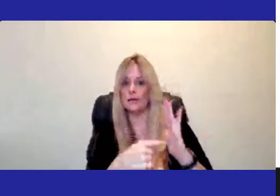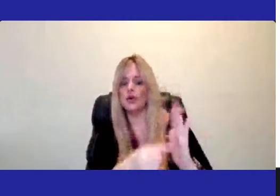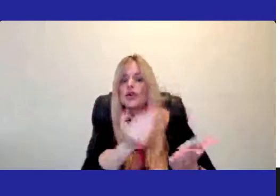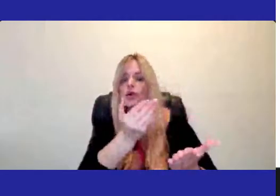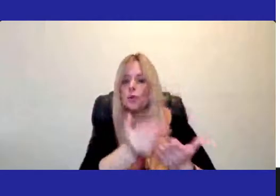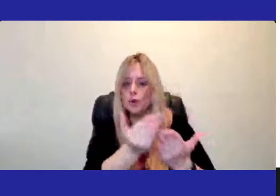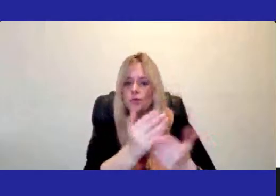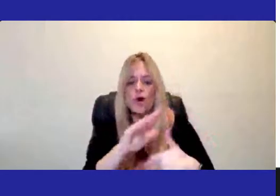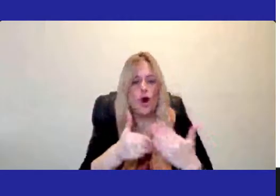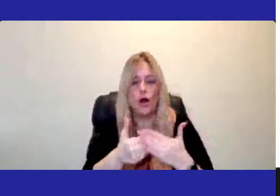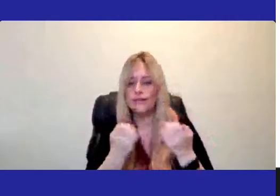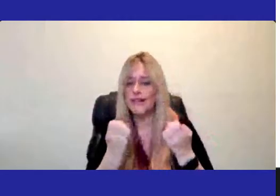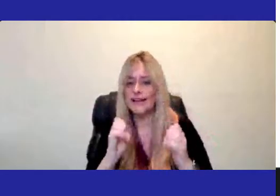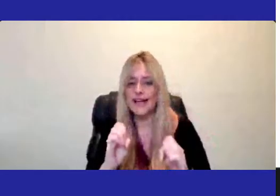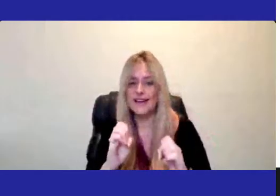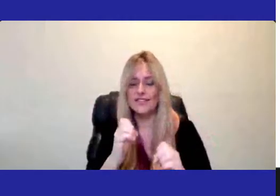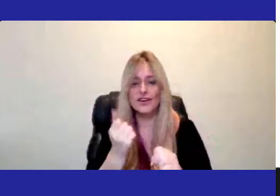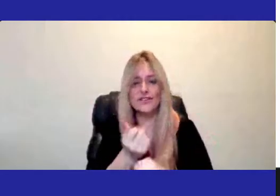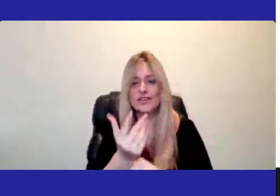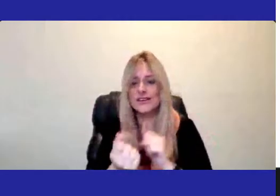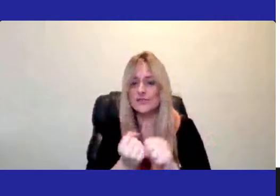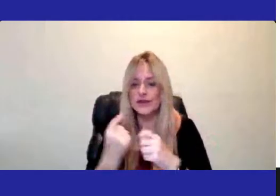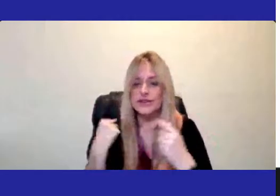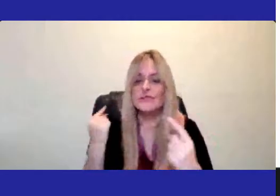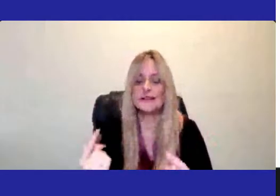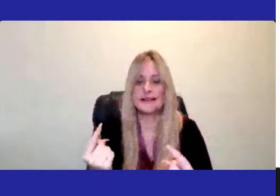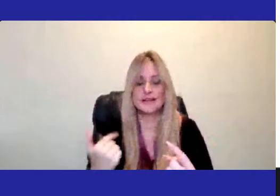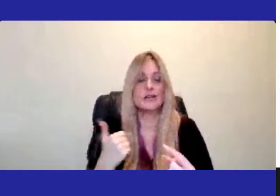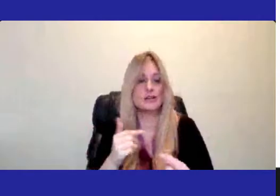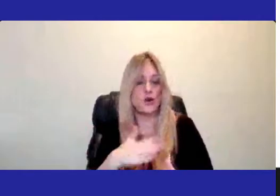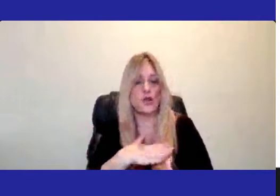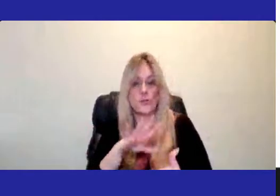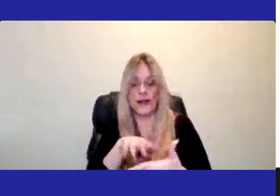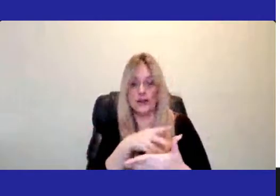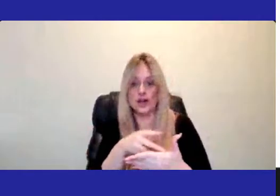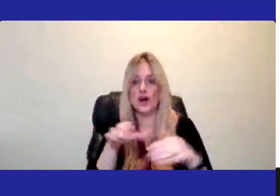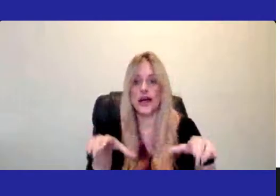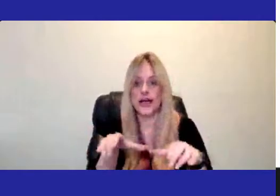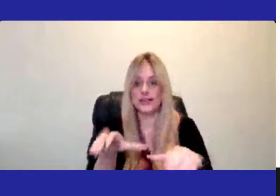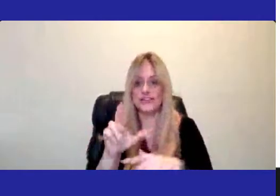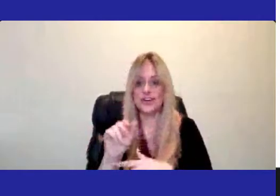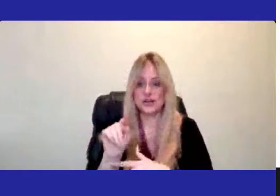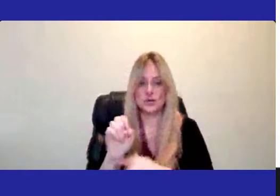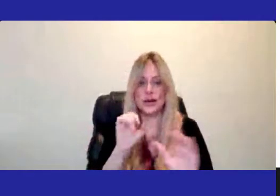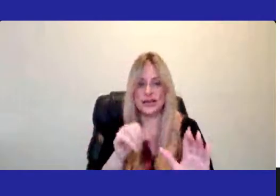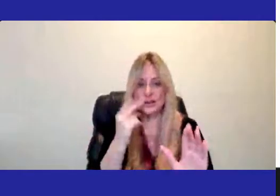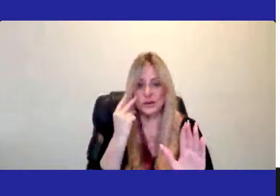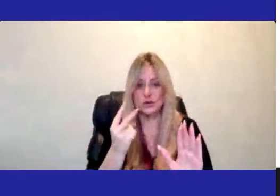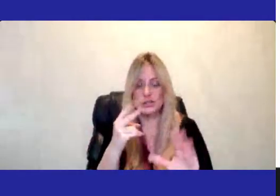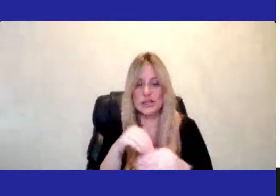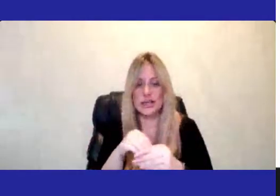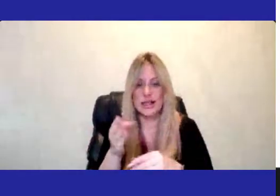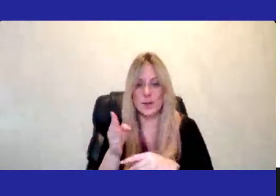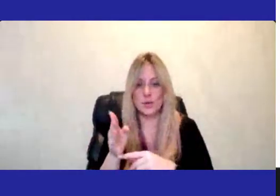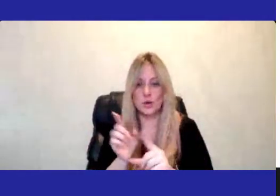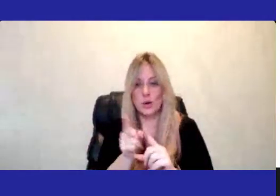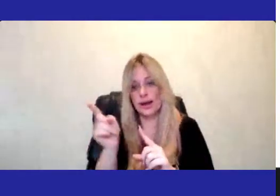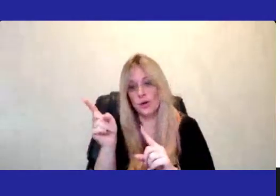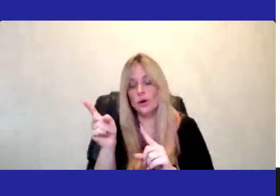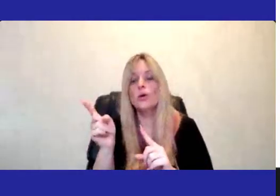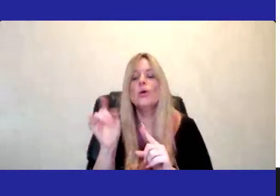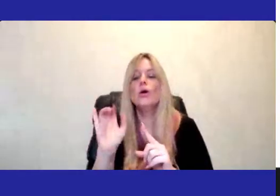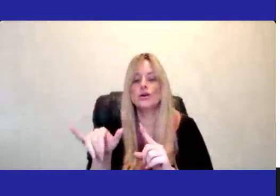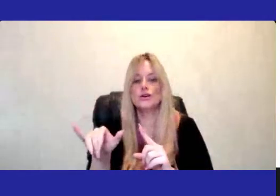over the past couple years, the MyChart activation rate, which is what you're seeing in that with the little blue arrow pointing to it, we